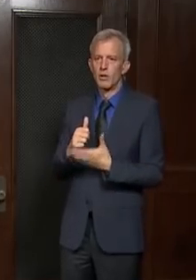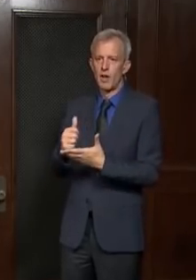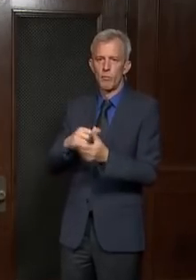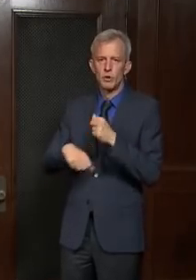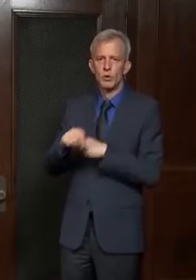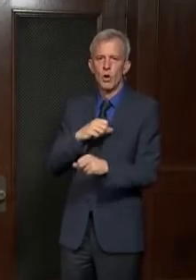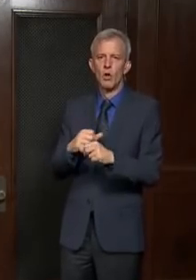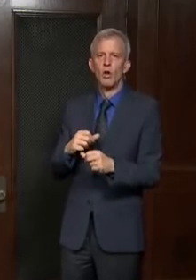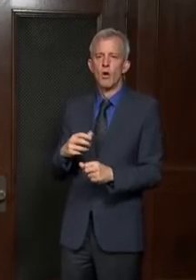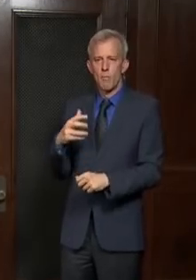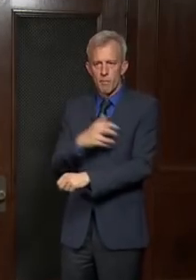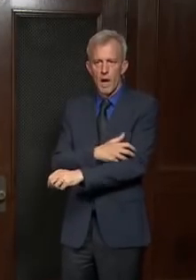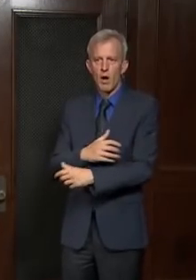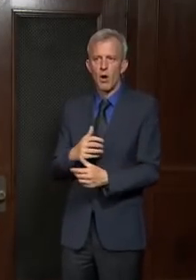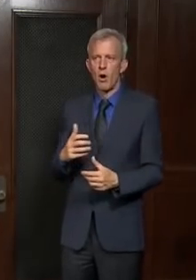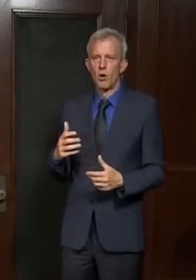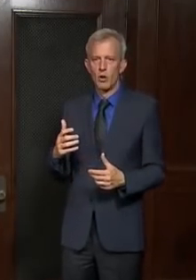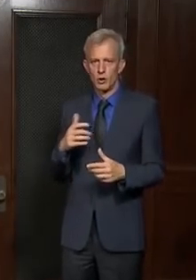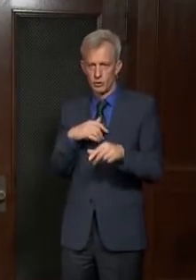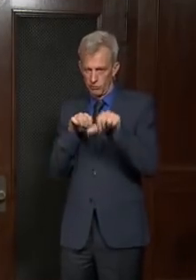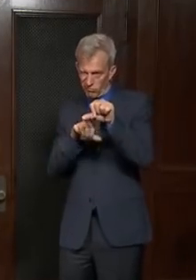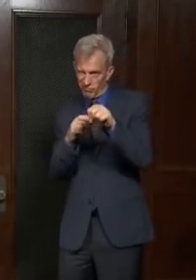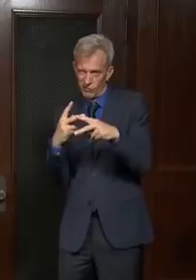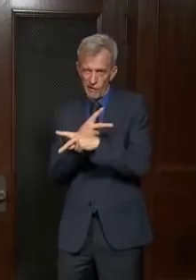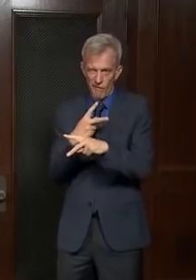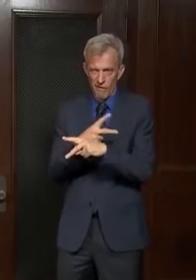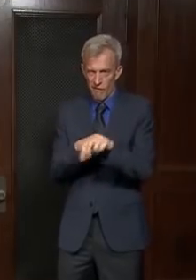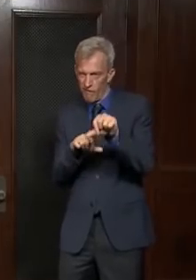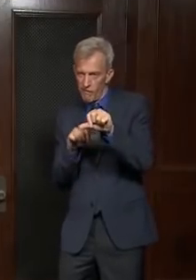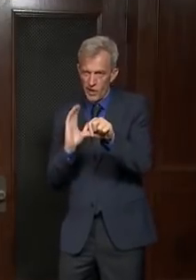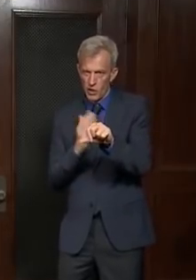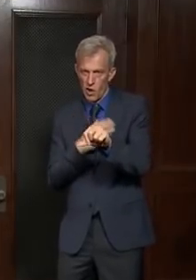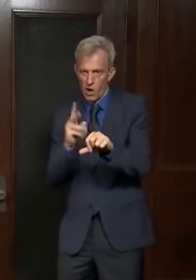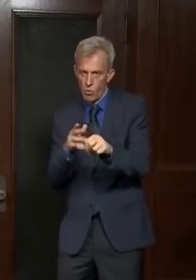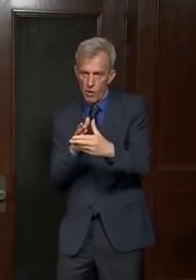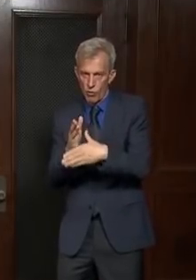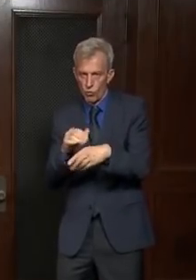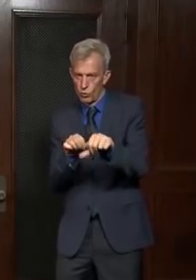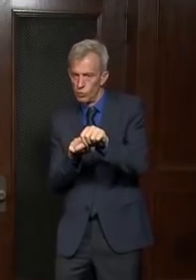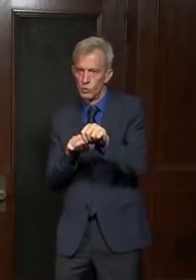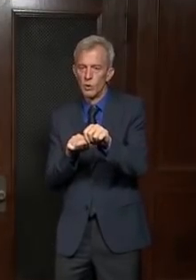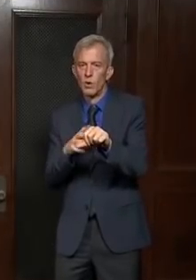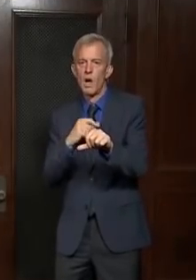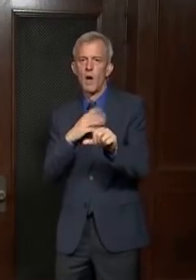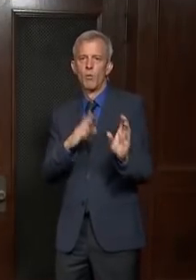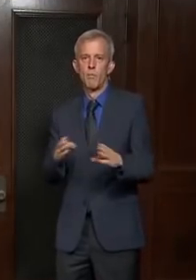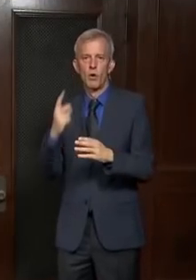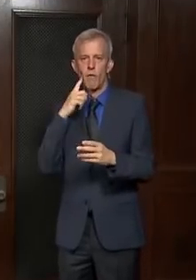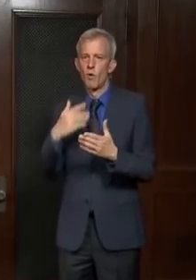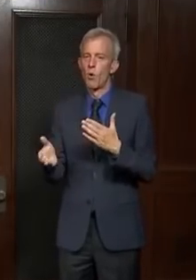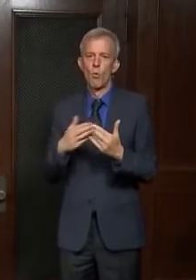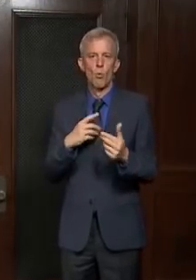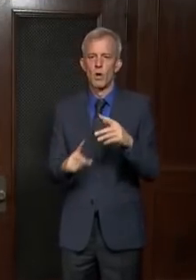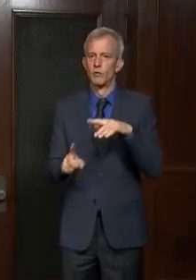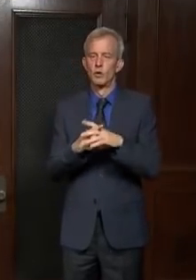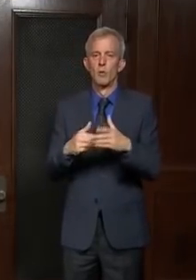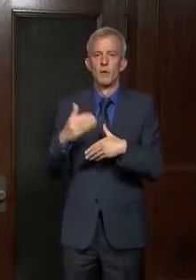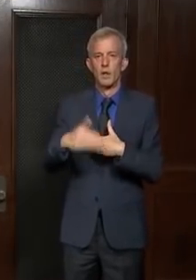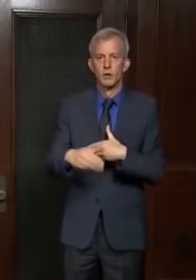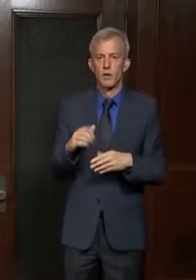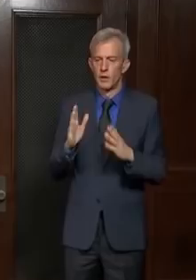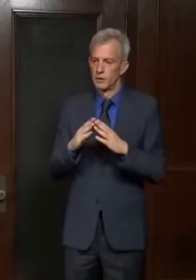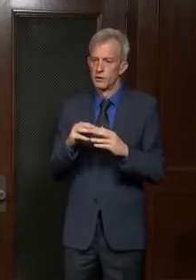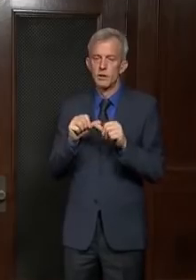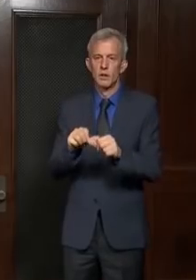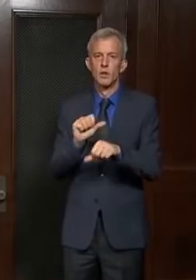for us to feel our way through this. And we're preparing for whatever comes next. This city is going to continue working. I'm going to